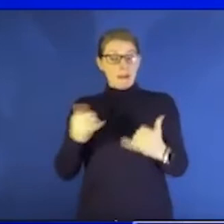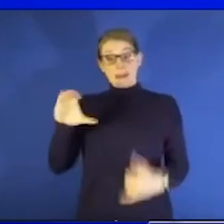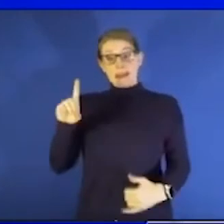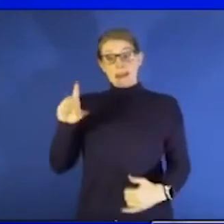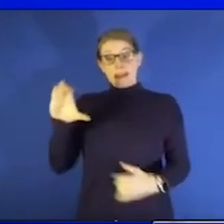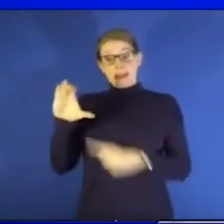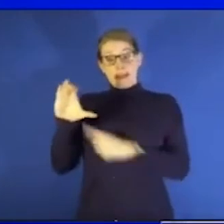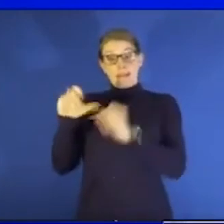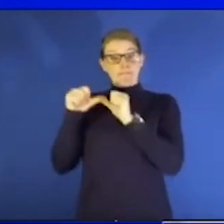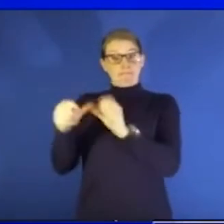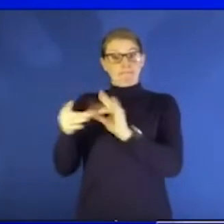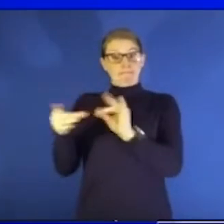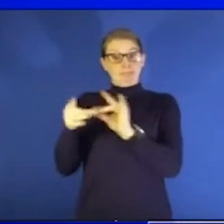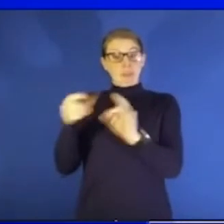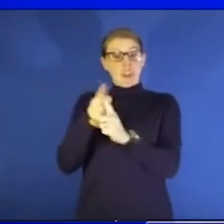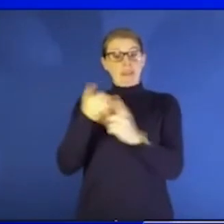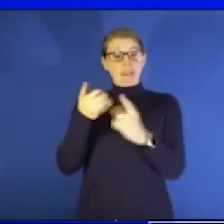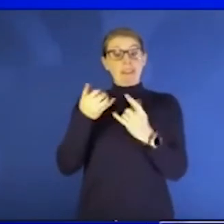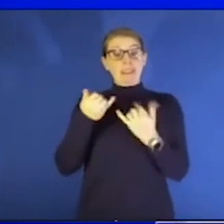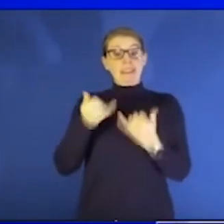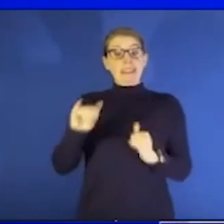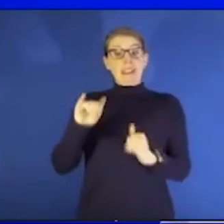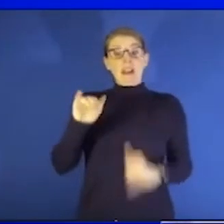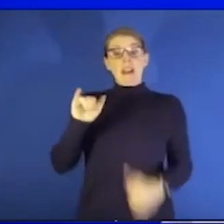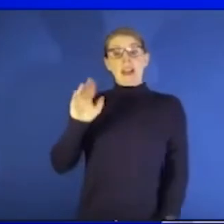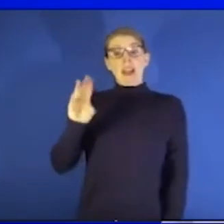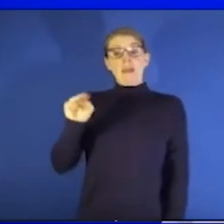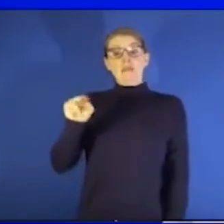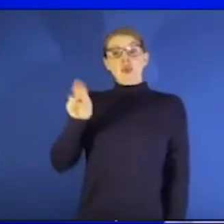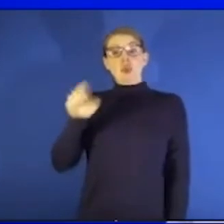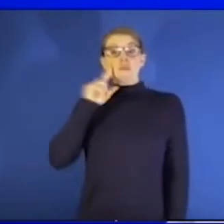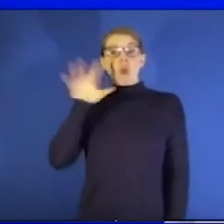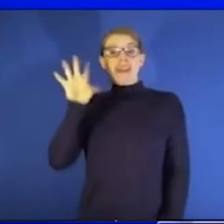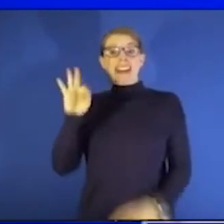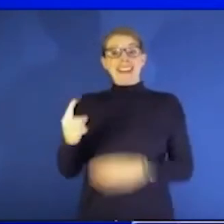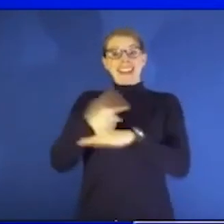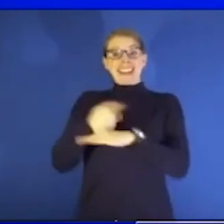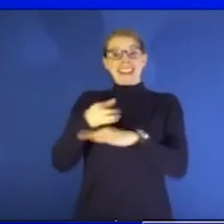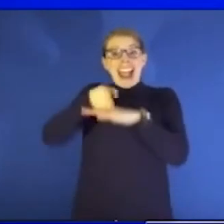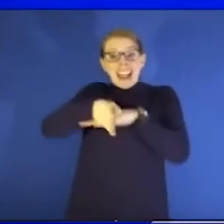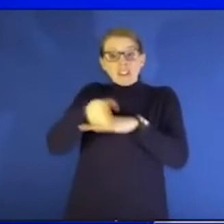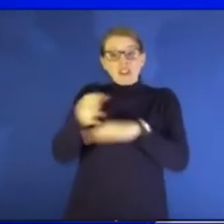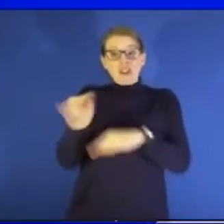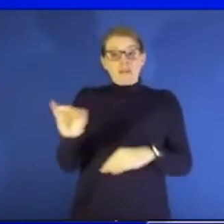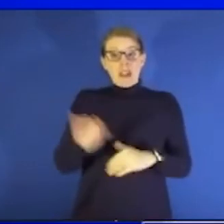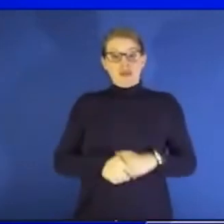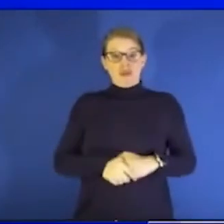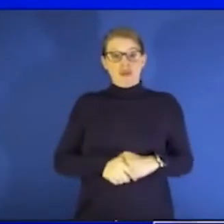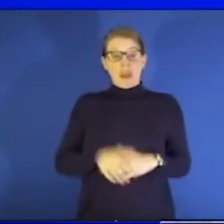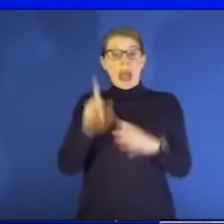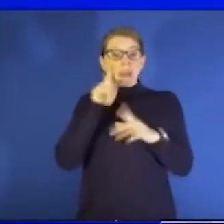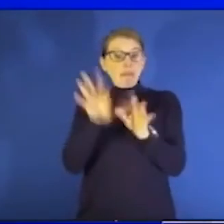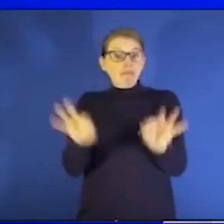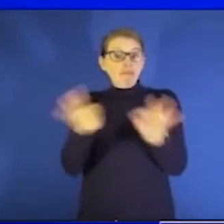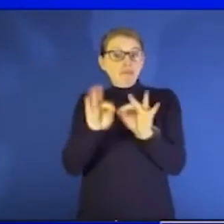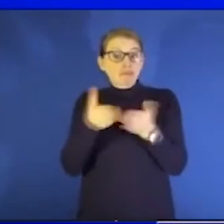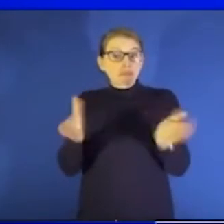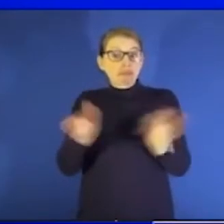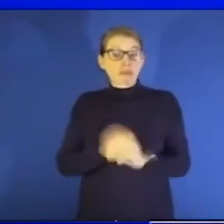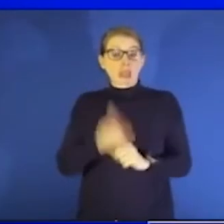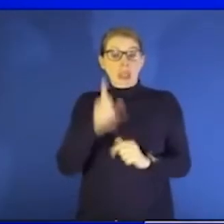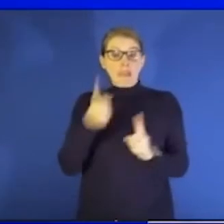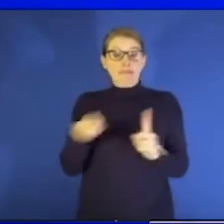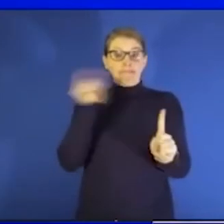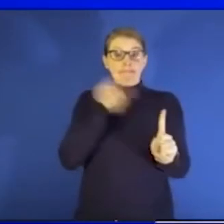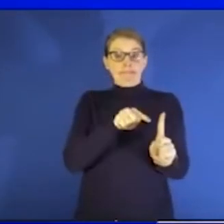that you are considered immune for 90 days after that infection. And so I think the important thing, and this goes back also